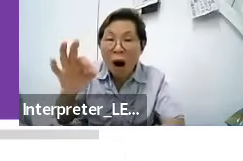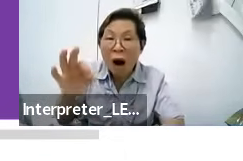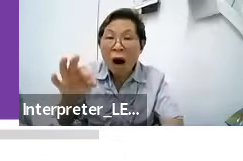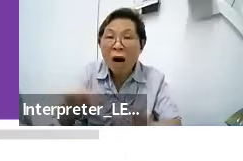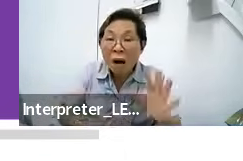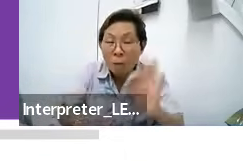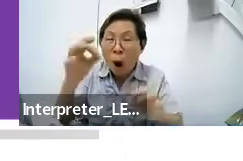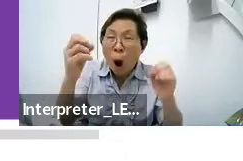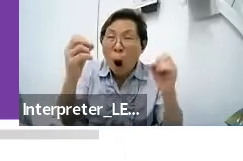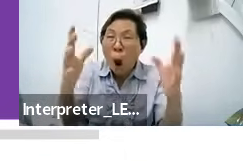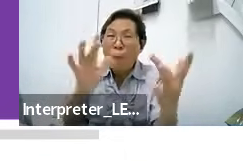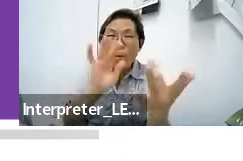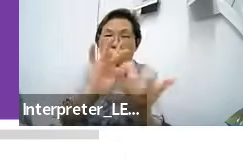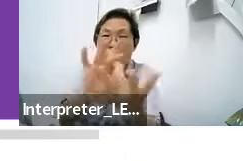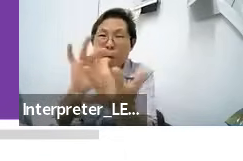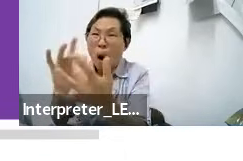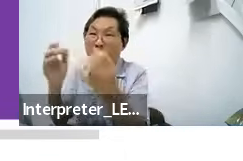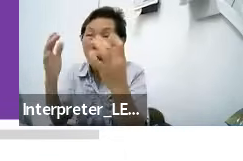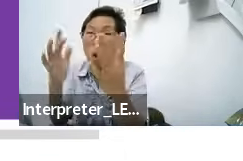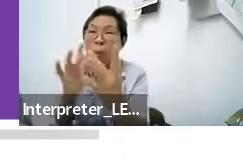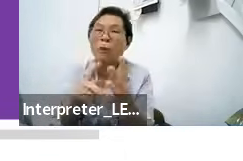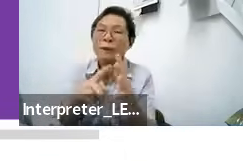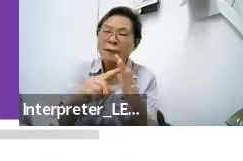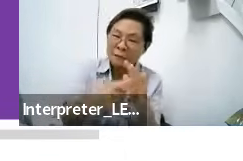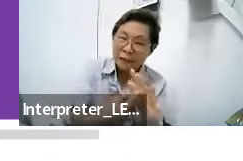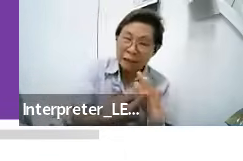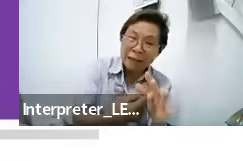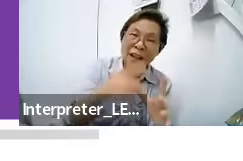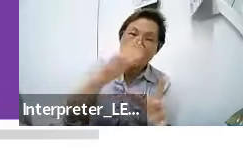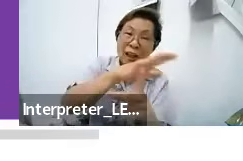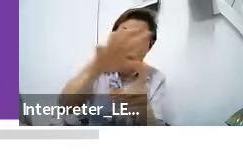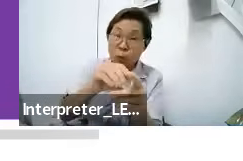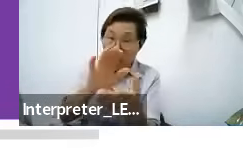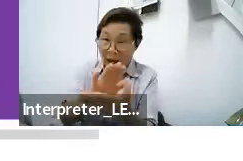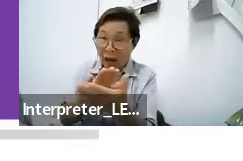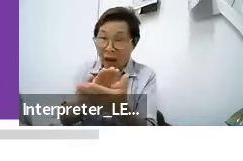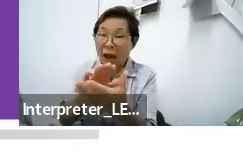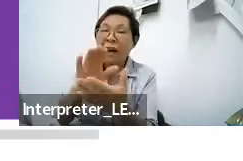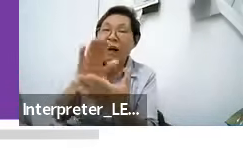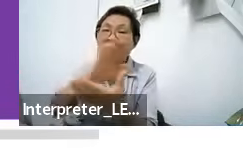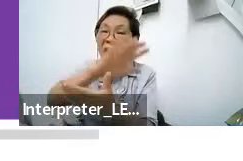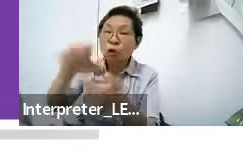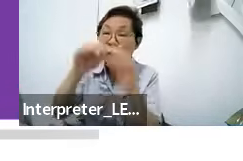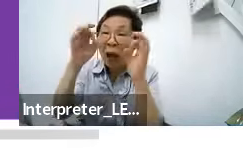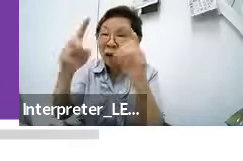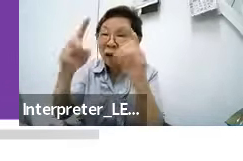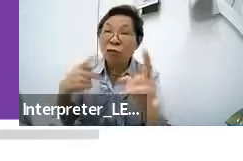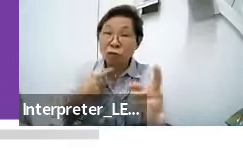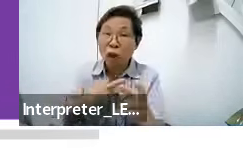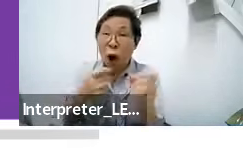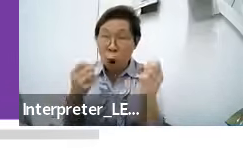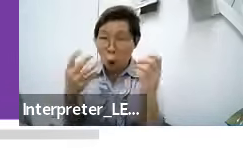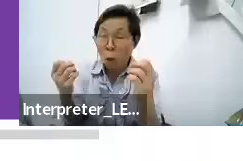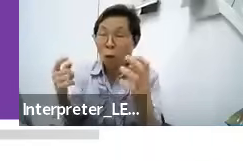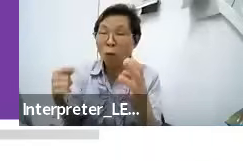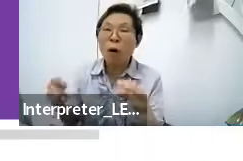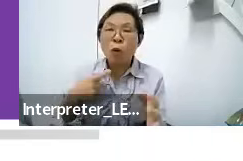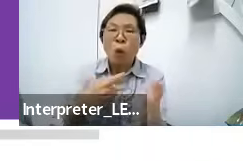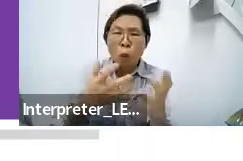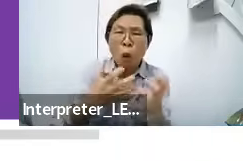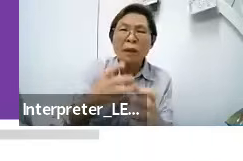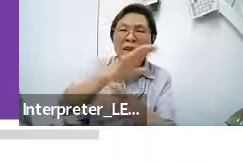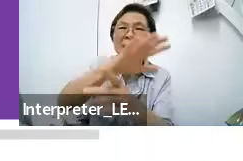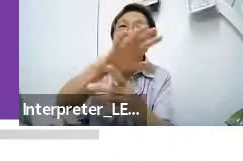many contexts are implementing inclusive education, but we might want to know that some of the